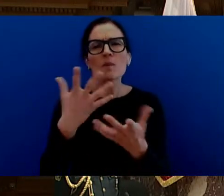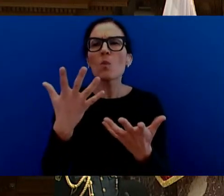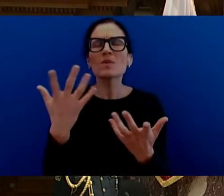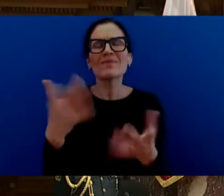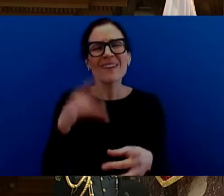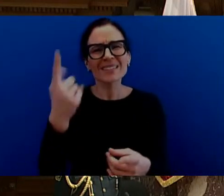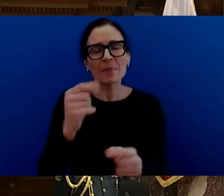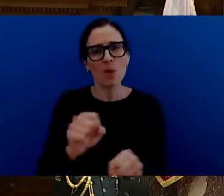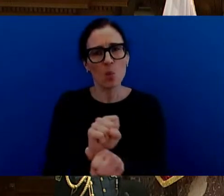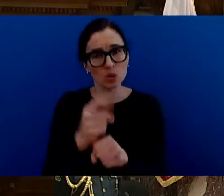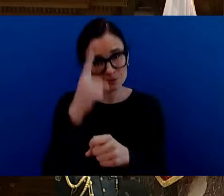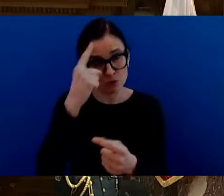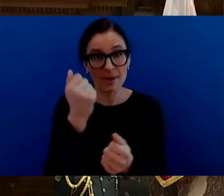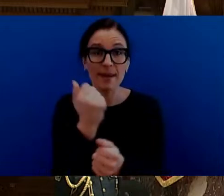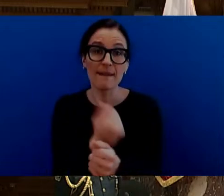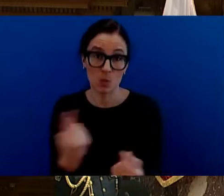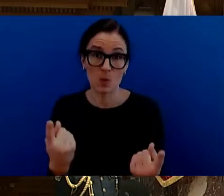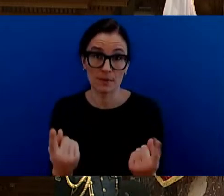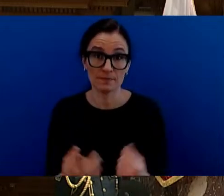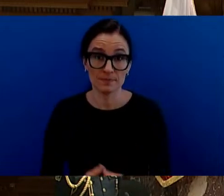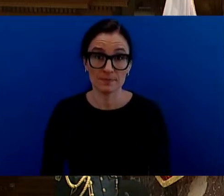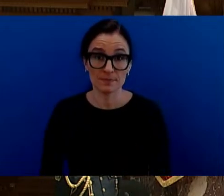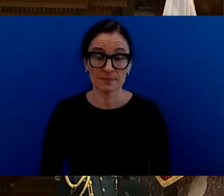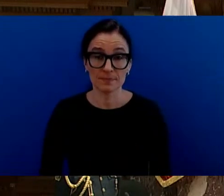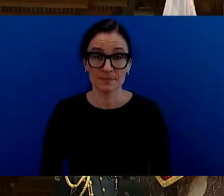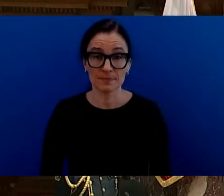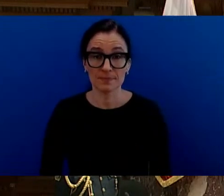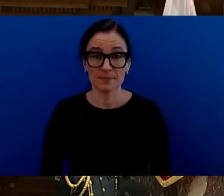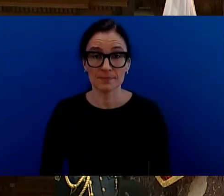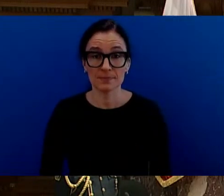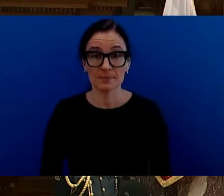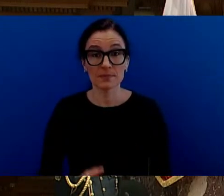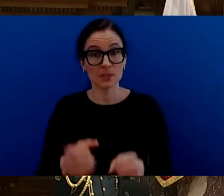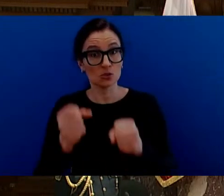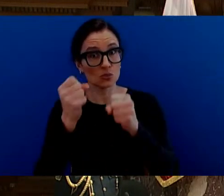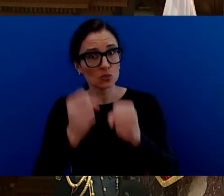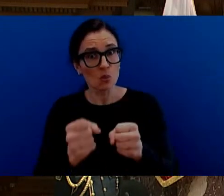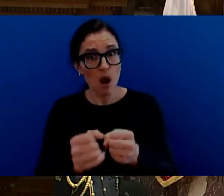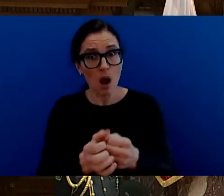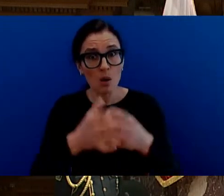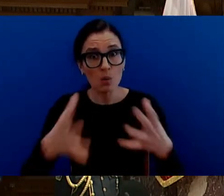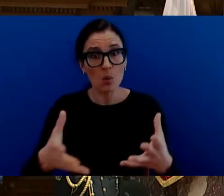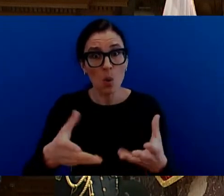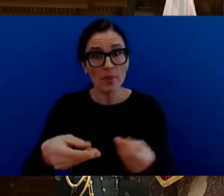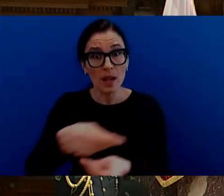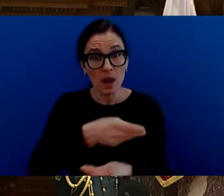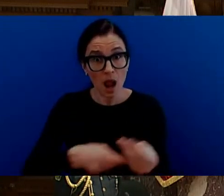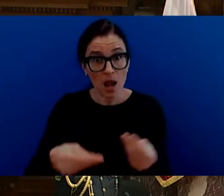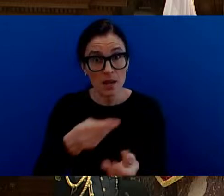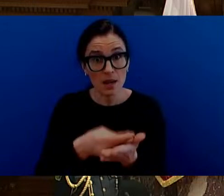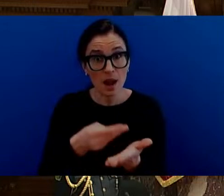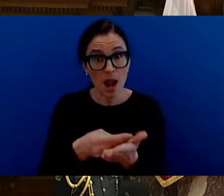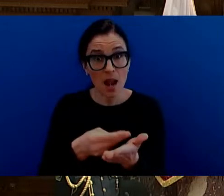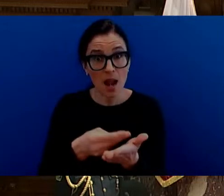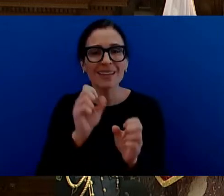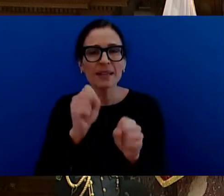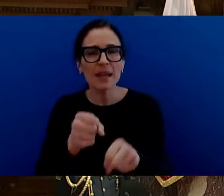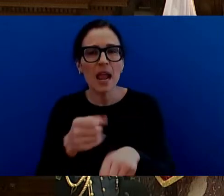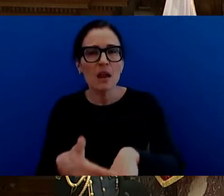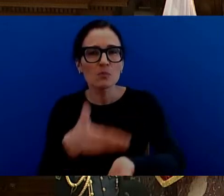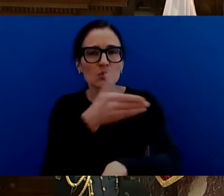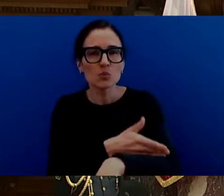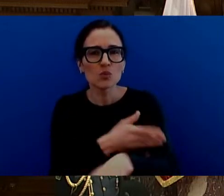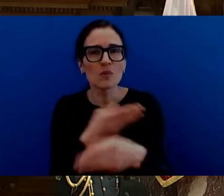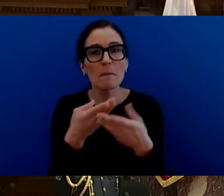A strong and growing economy is necessary to protect and improve the public services families rely on, especially